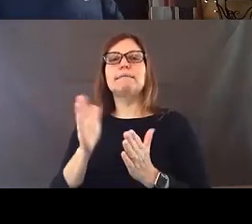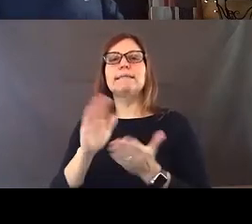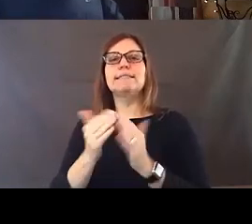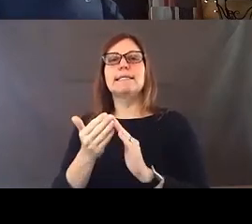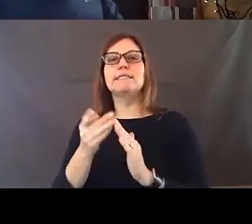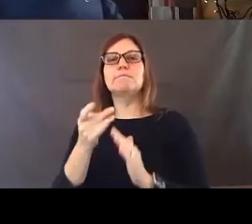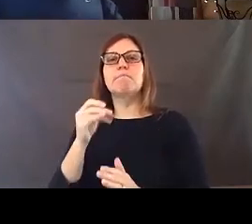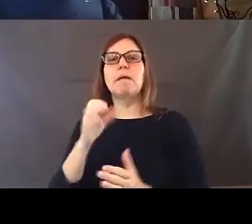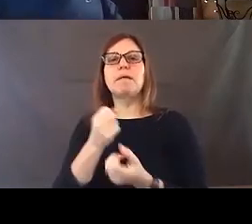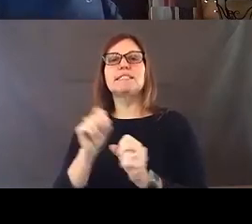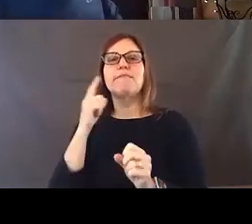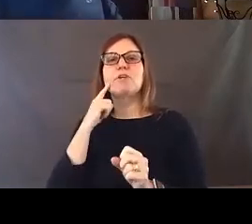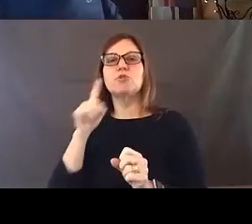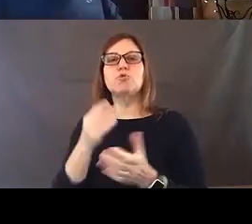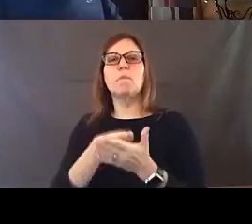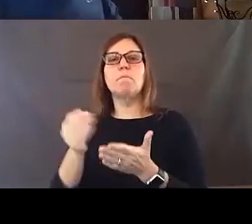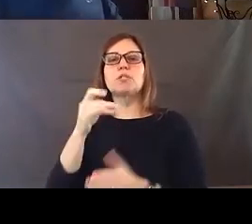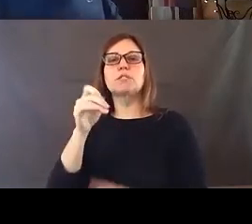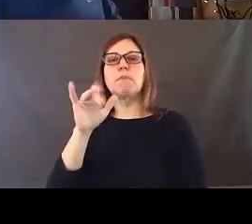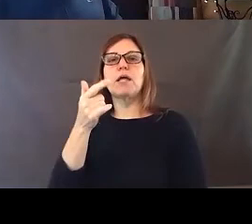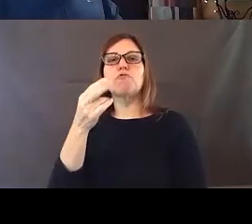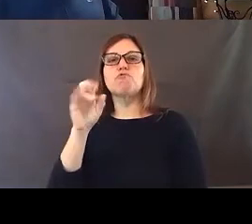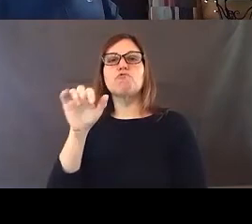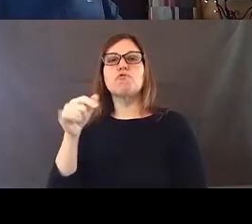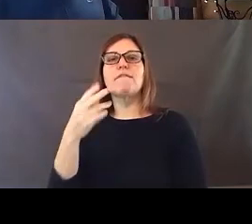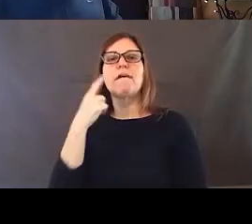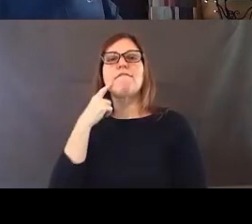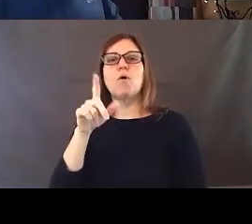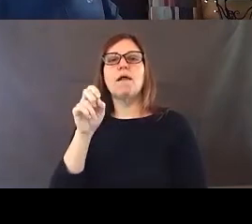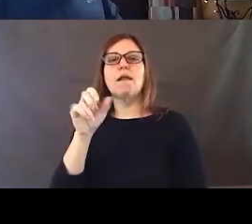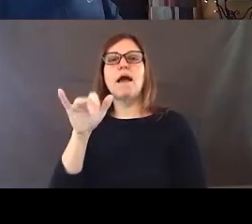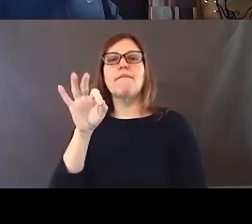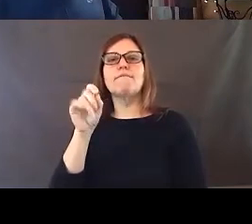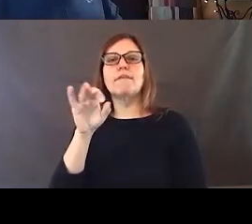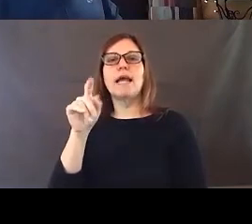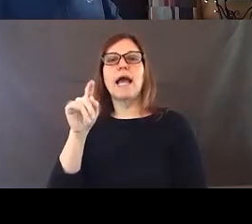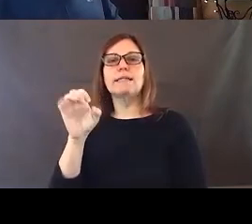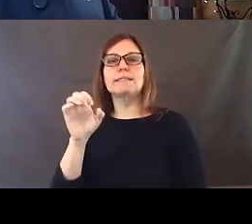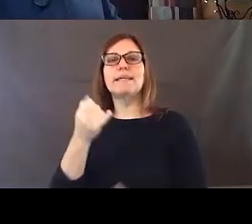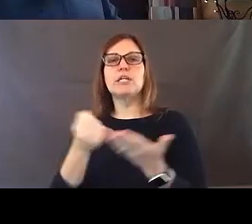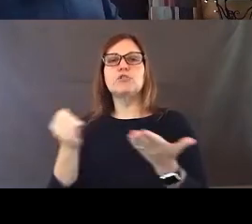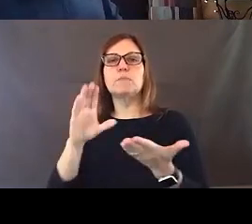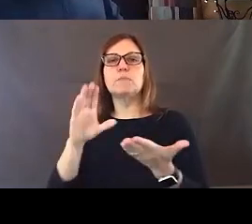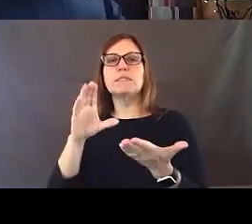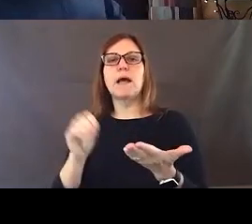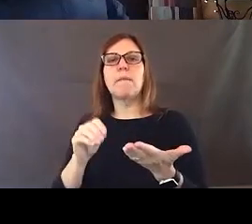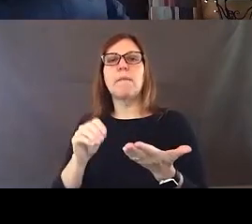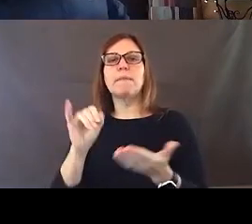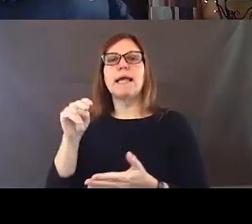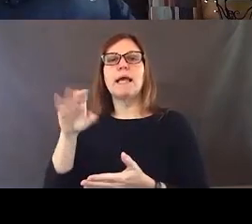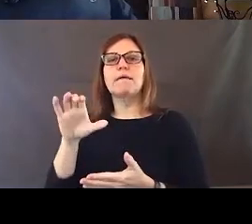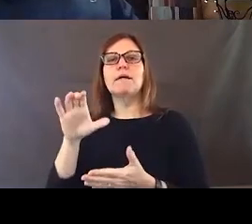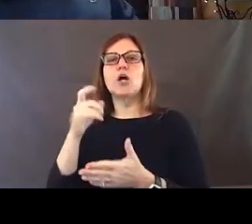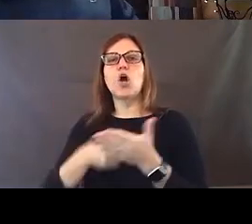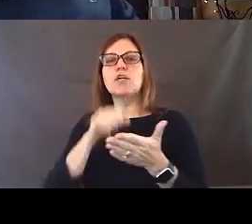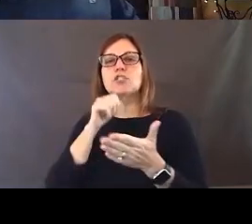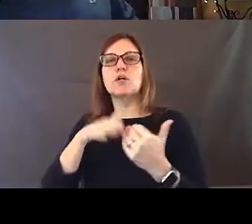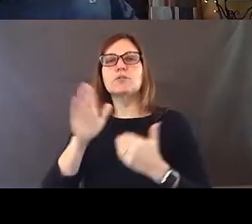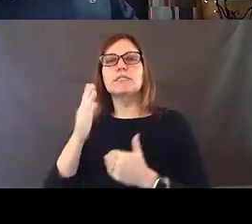polygraph equipment and accessories from Lafayette Instrument Companies, Inc. at a cost not to exceed